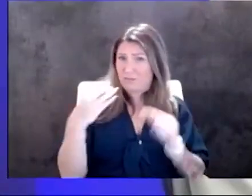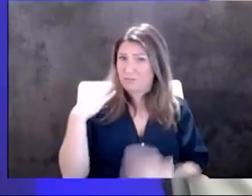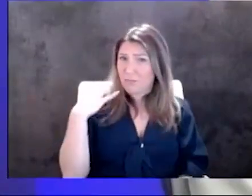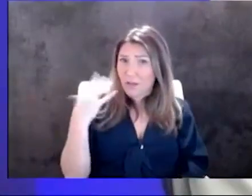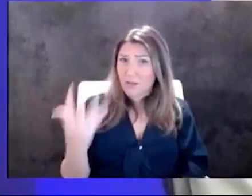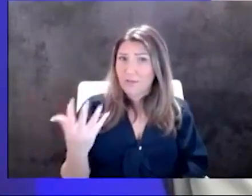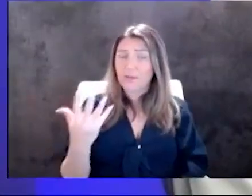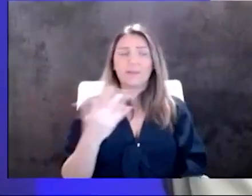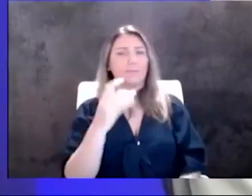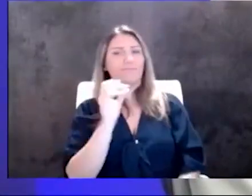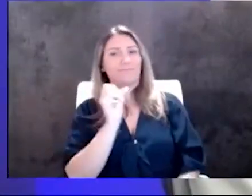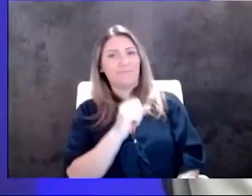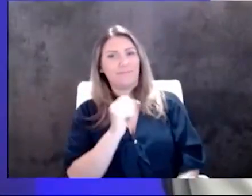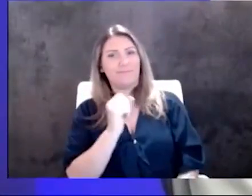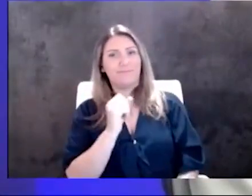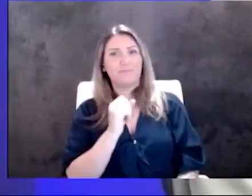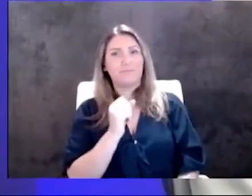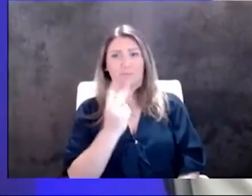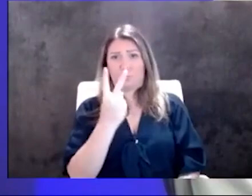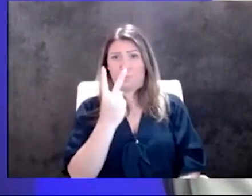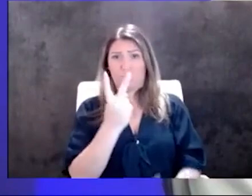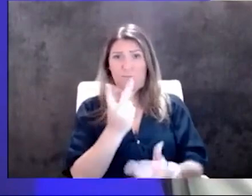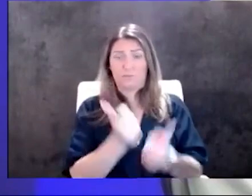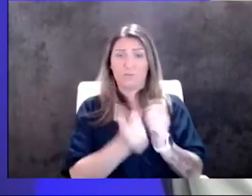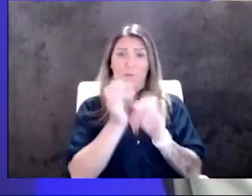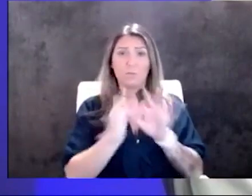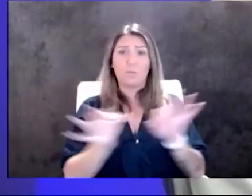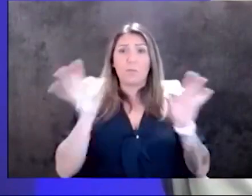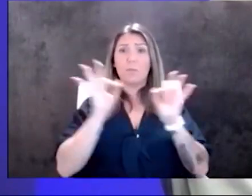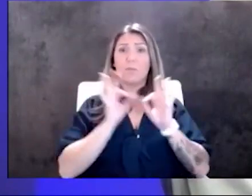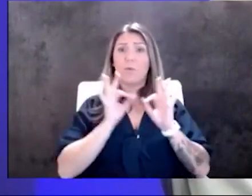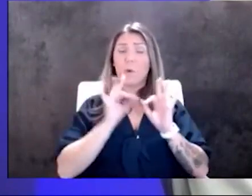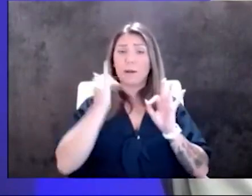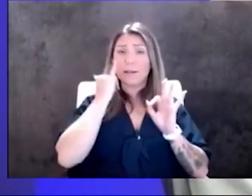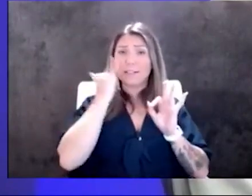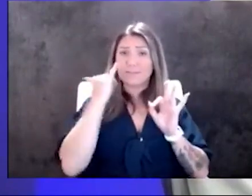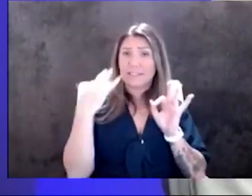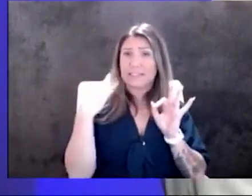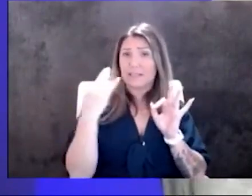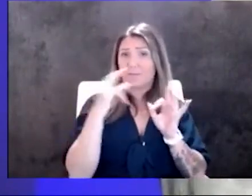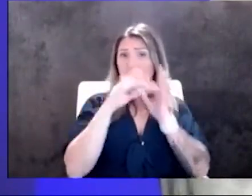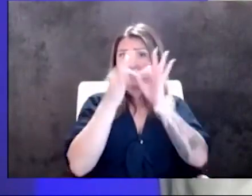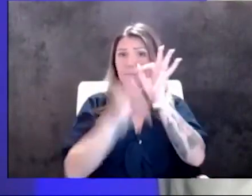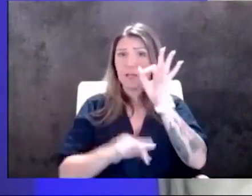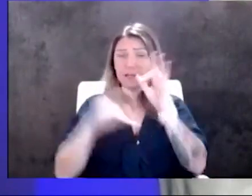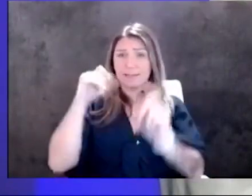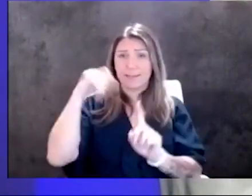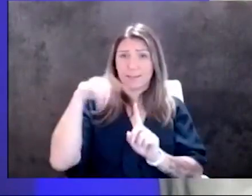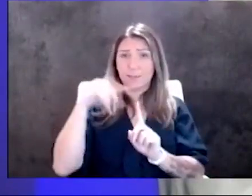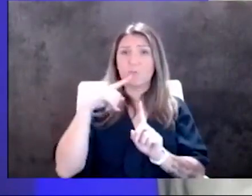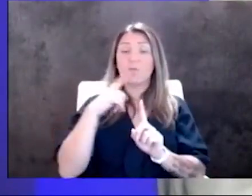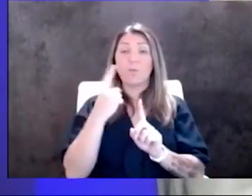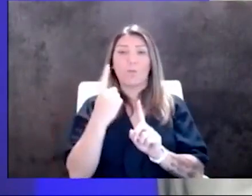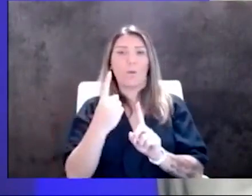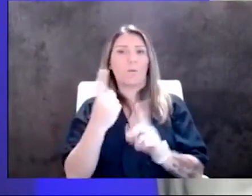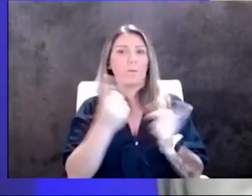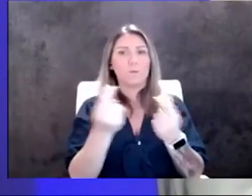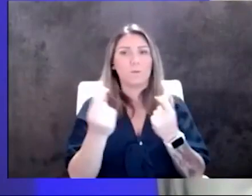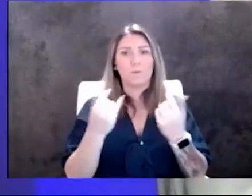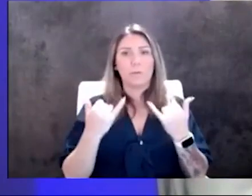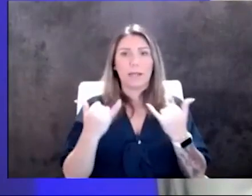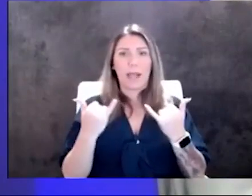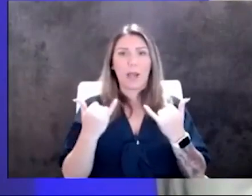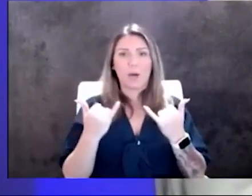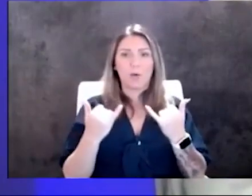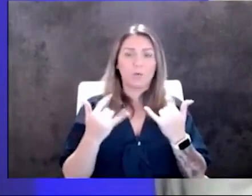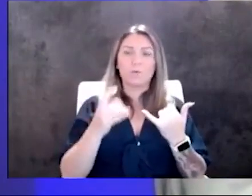again, the two main things that we look at if someone's going to be a candidate for a spinal cord stimulator is, one, is what they're doing right now not effective. So if the